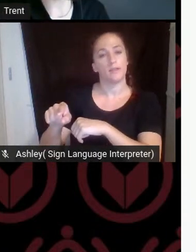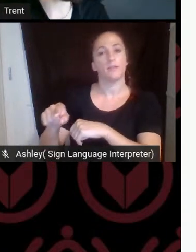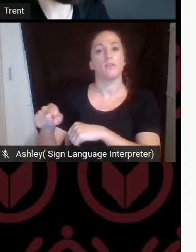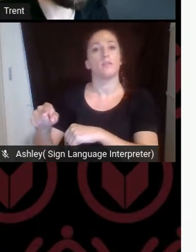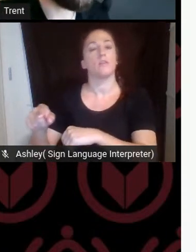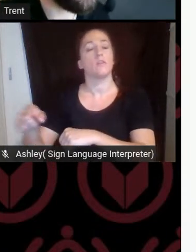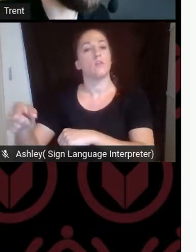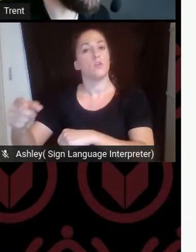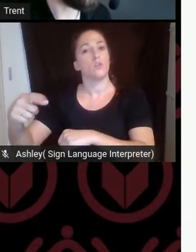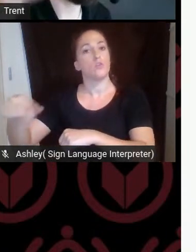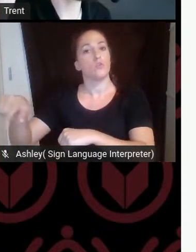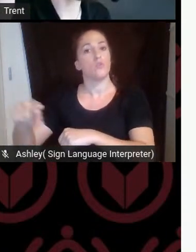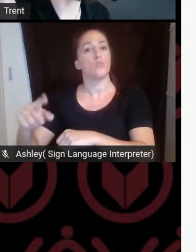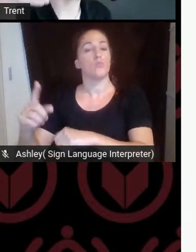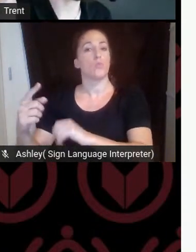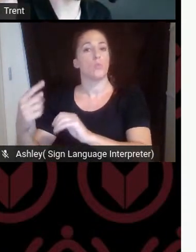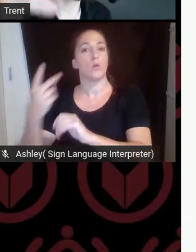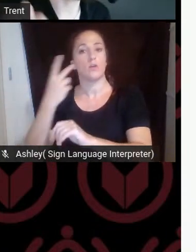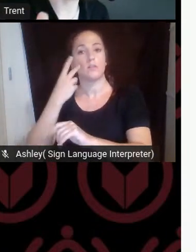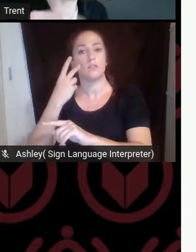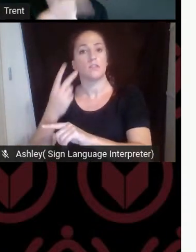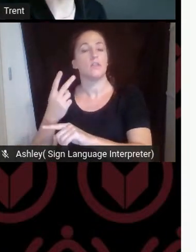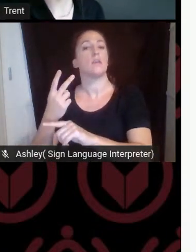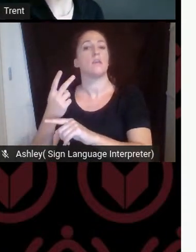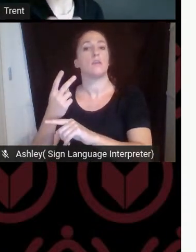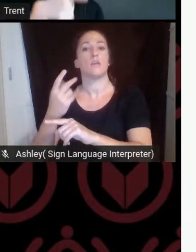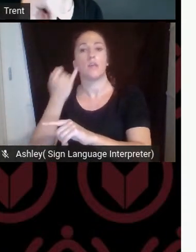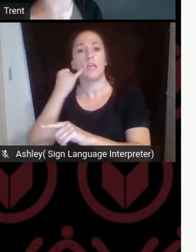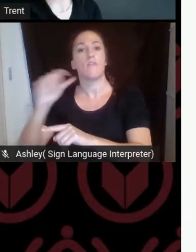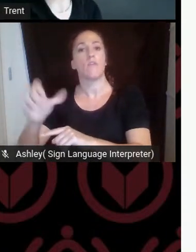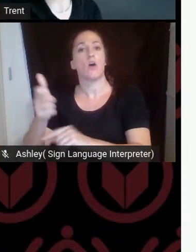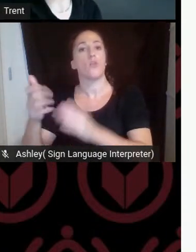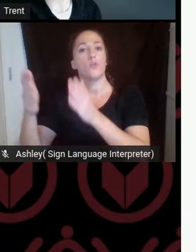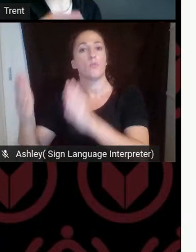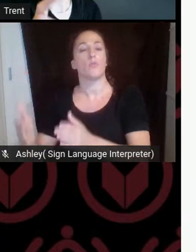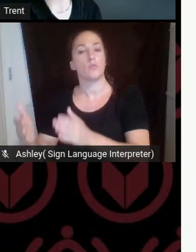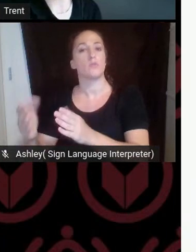changed something that I didn't want to change. Every edit and revision that you make or